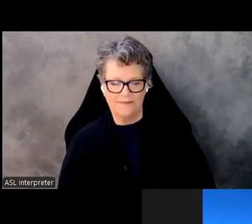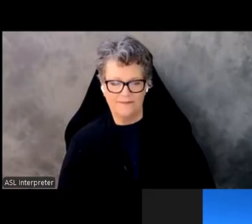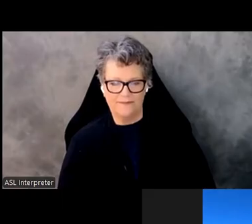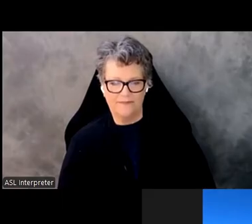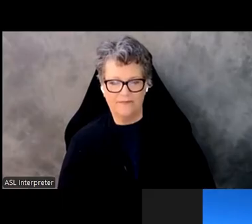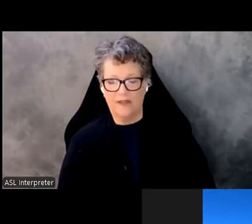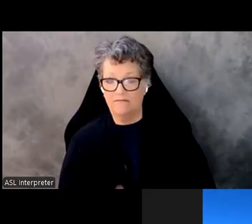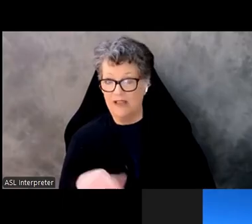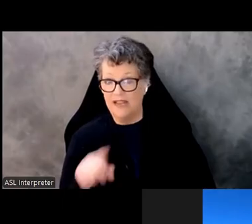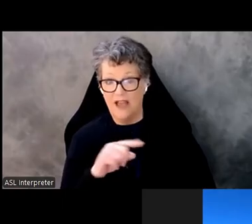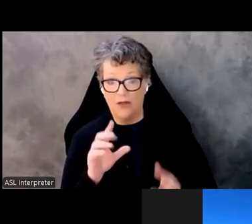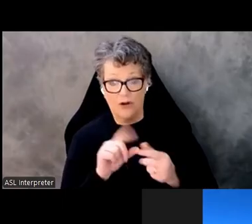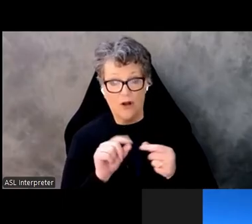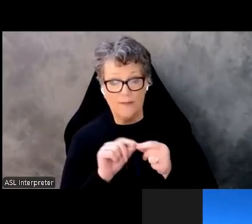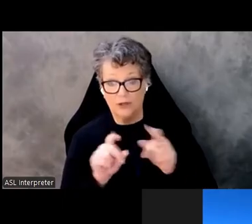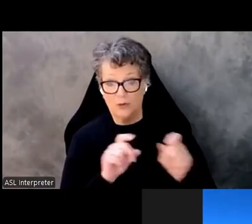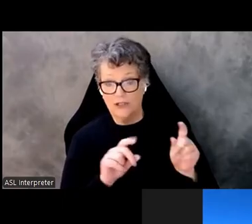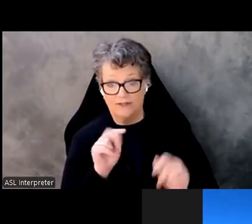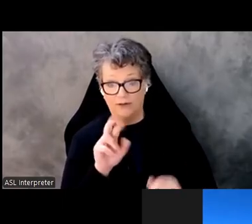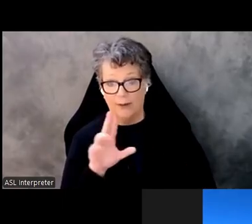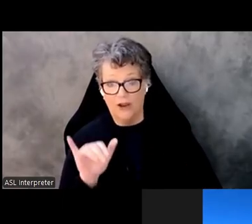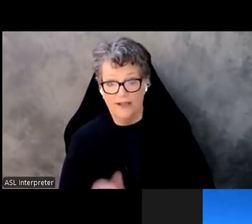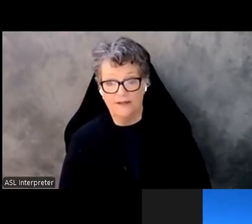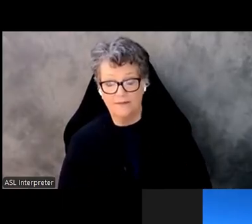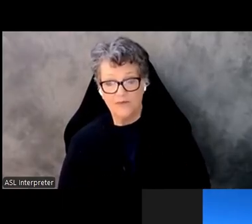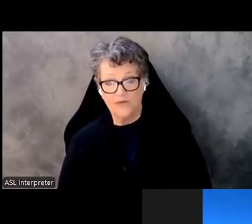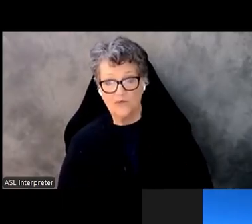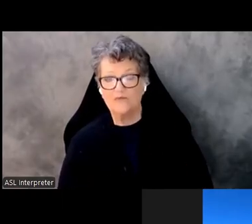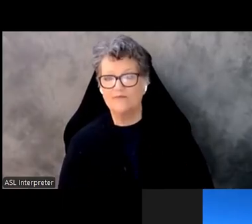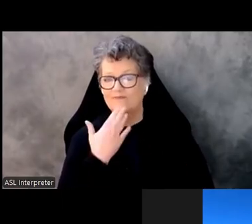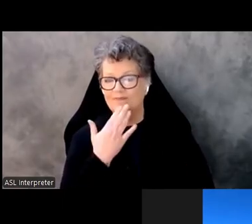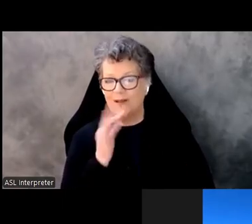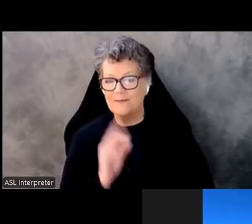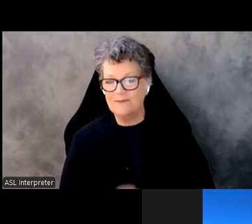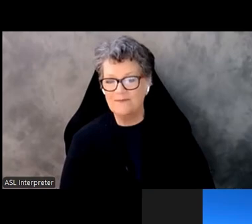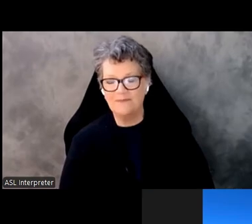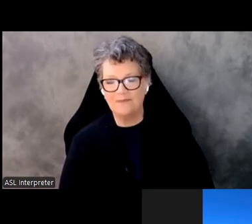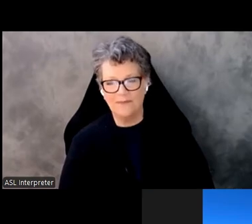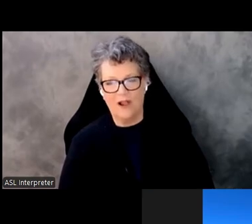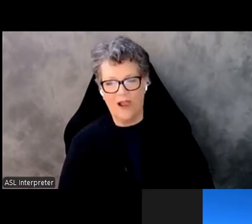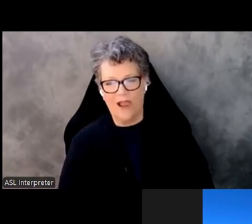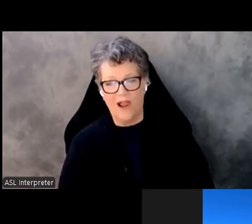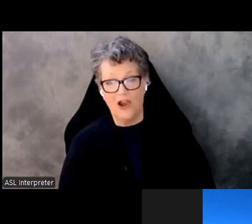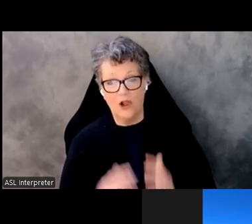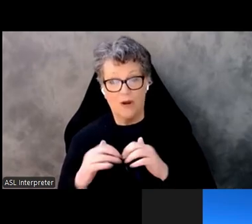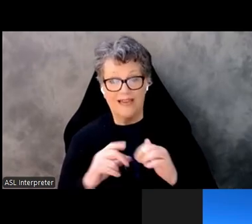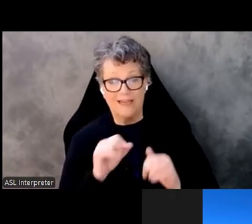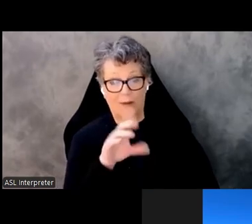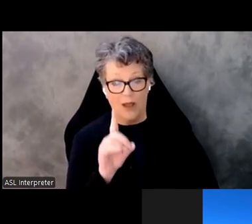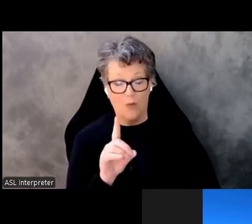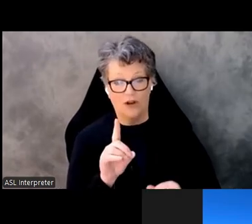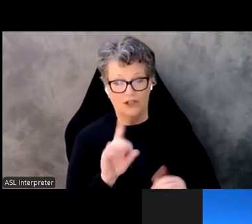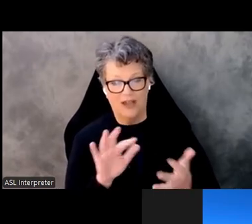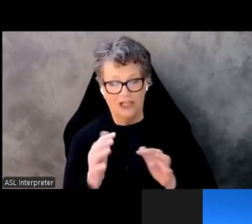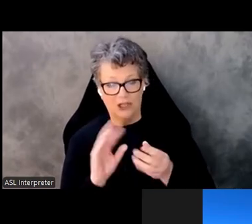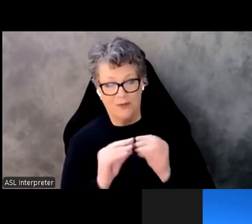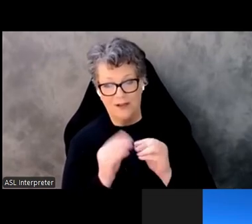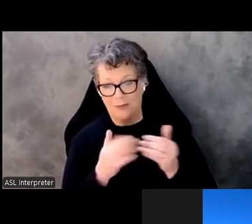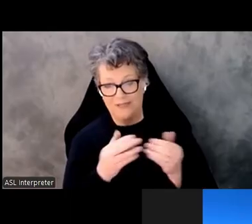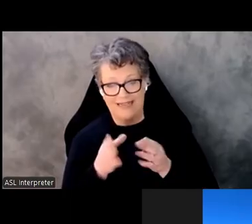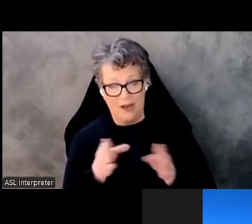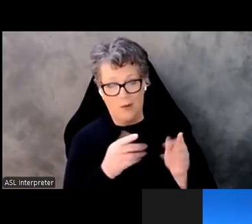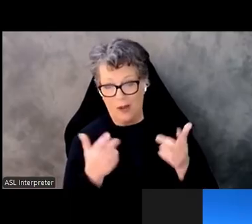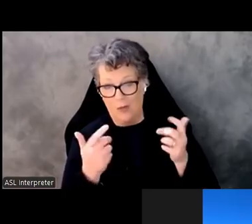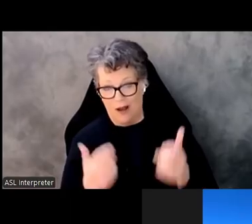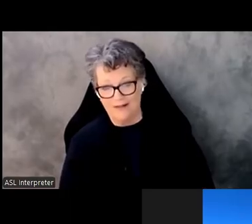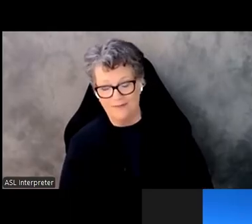Any other comments or questions for Barry? Thanks a lot. Hey, thank you. Break it down by ward, so you can kind of skew the numbers any way you want.